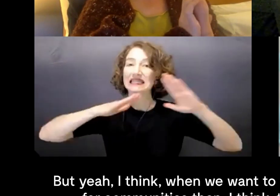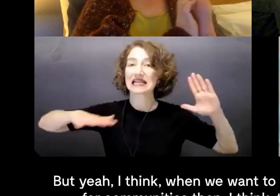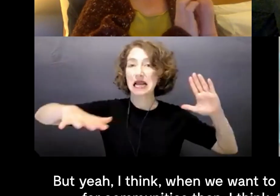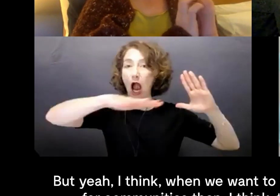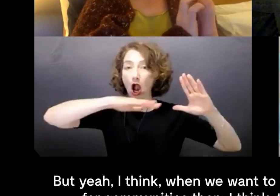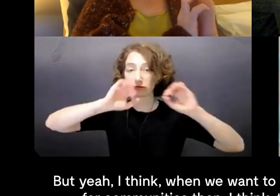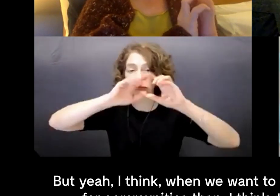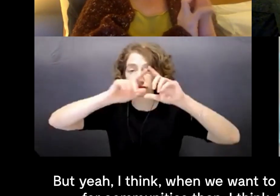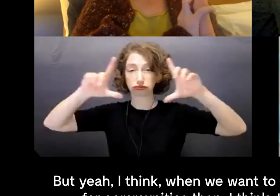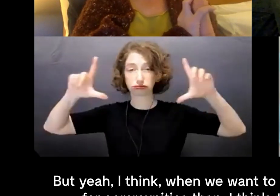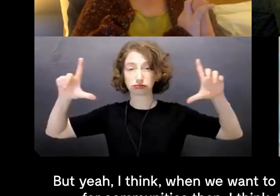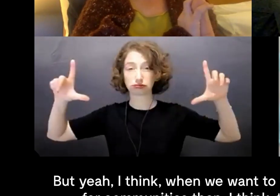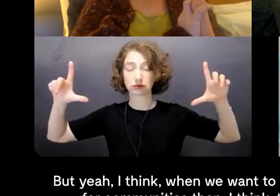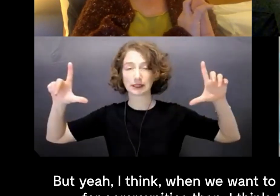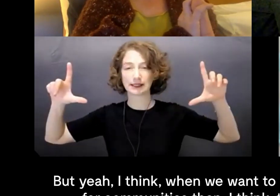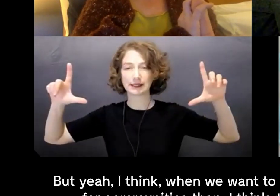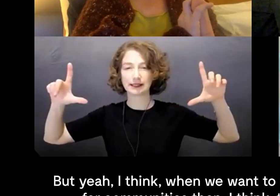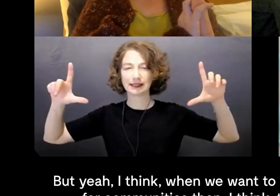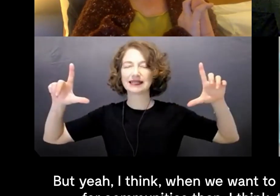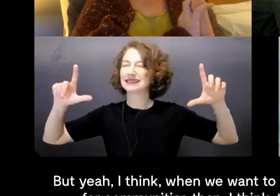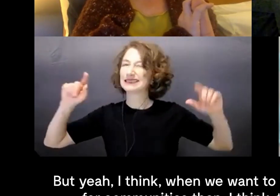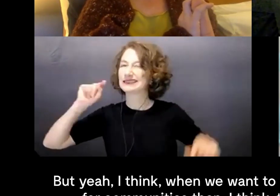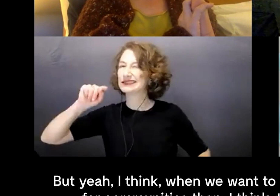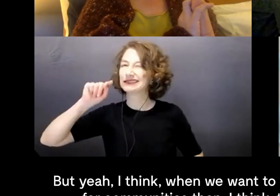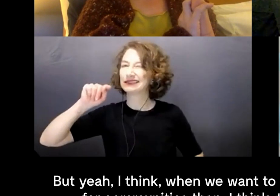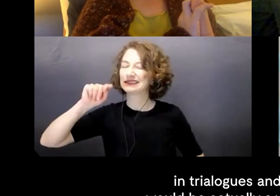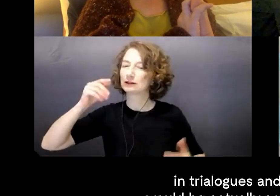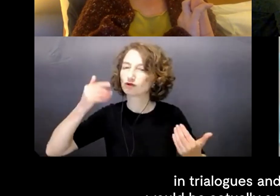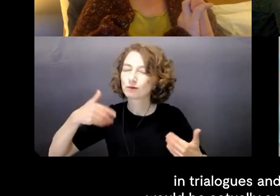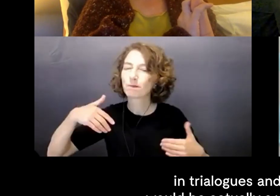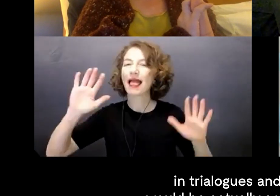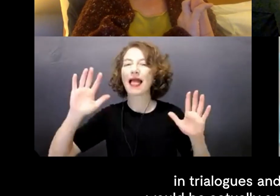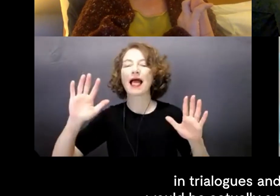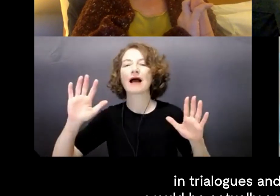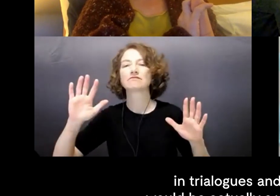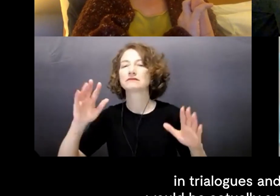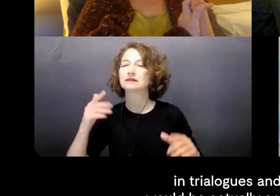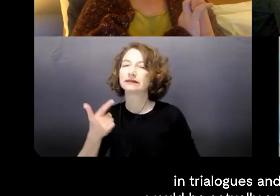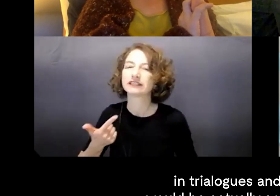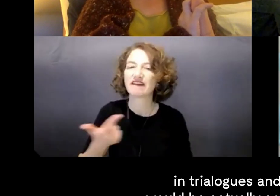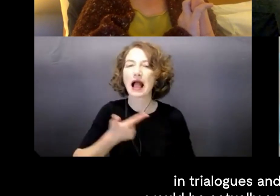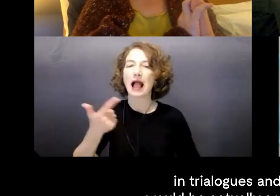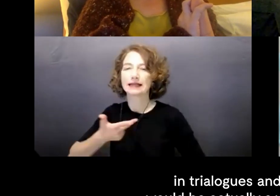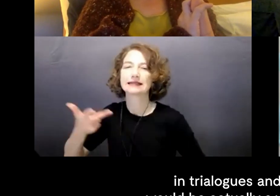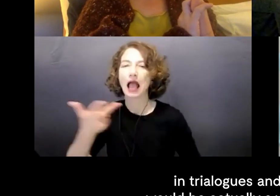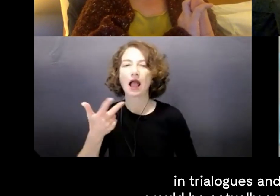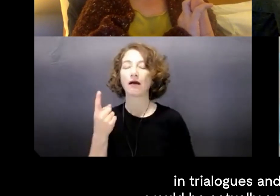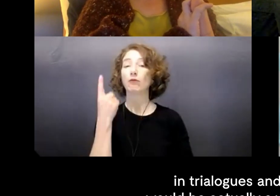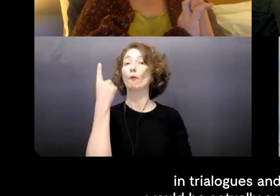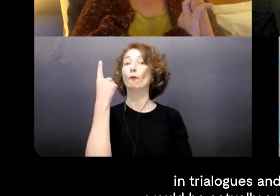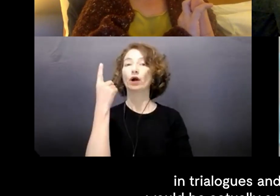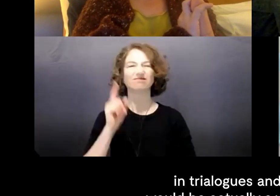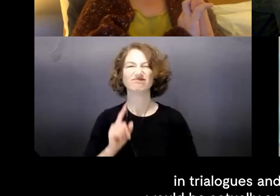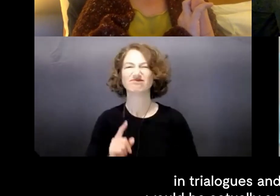then I think thinking more in pairs, in trialogues, in groups would